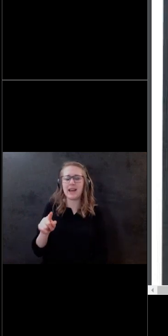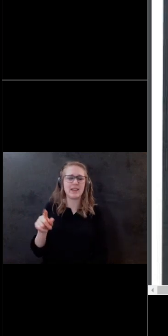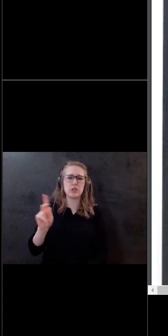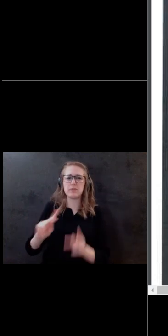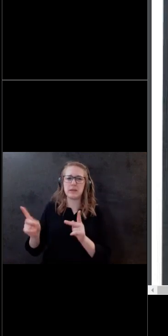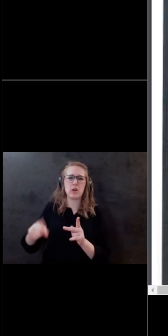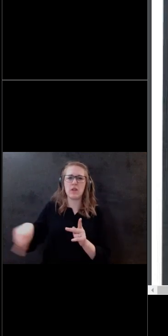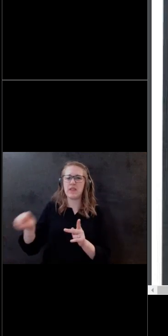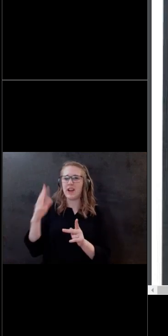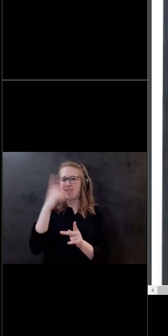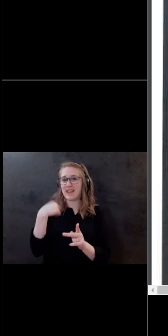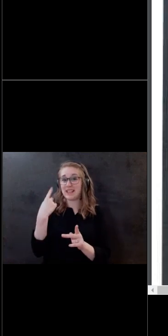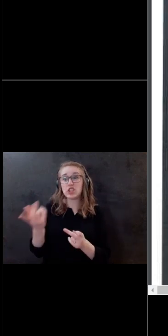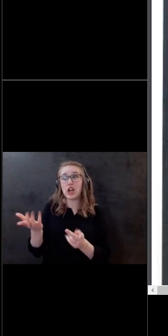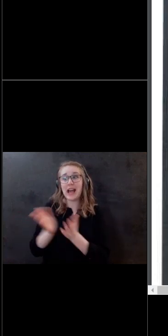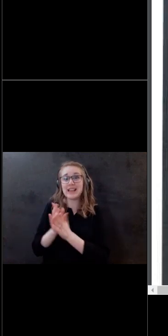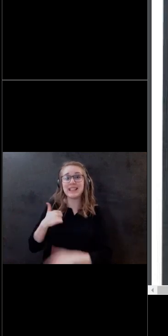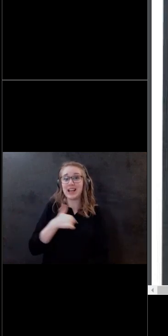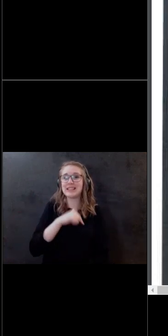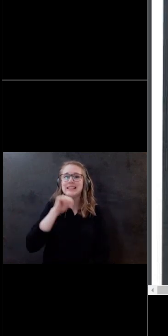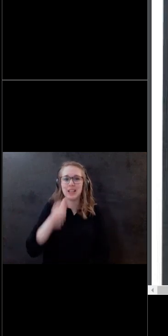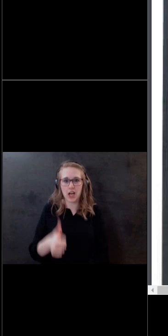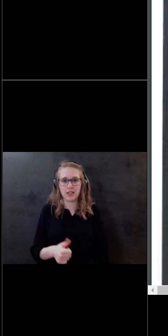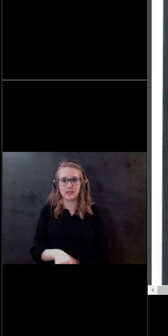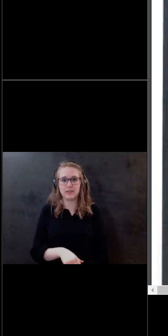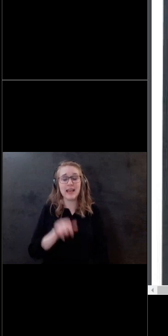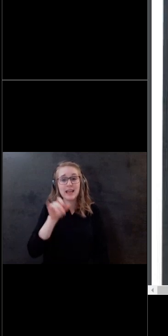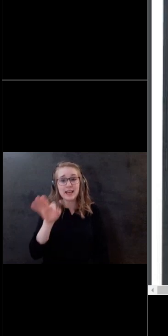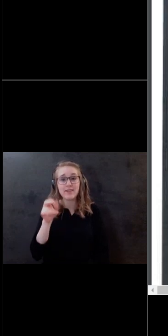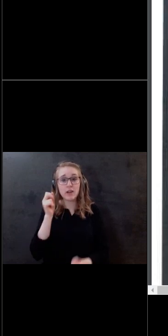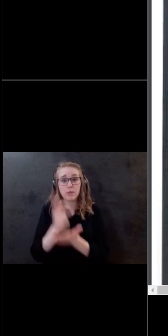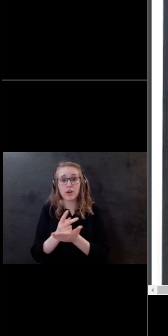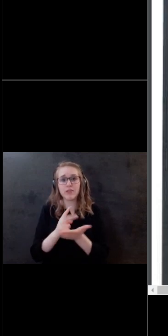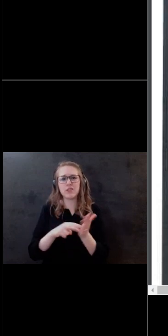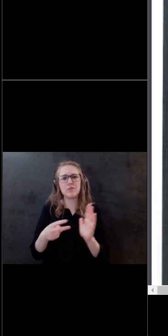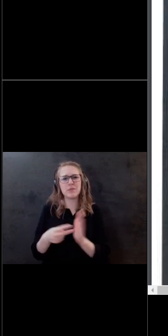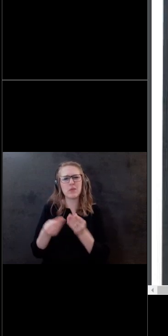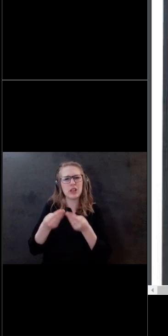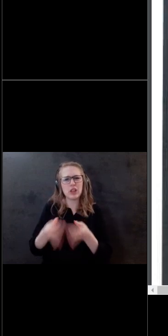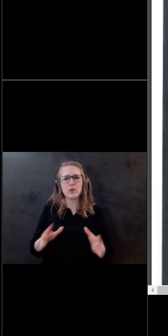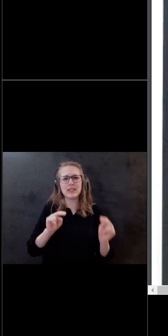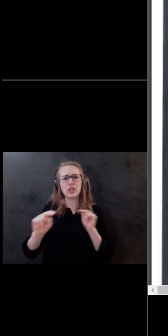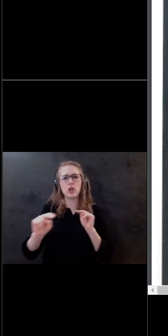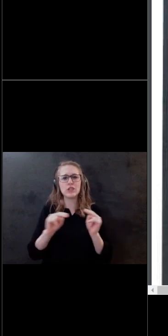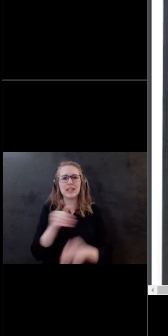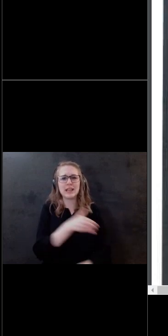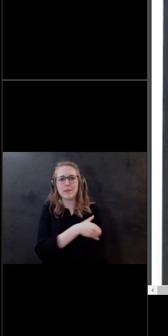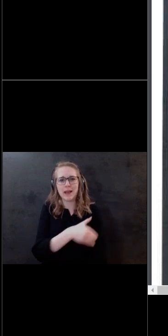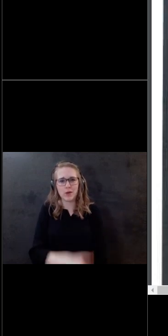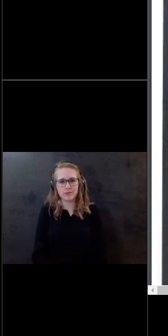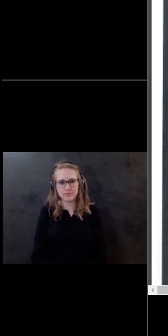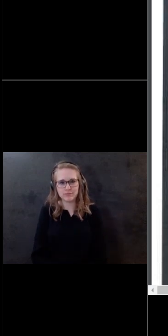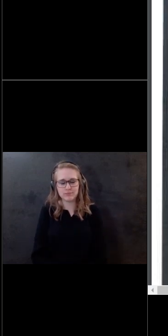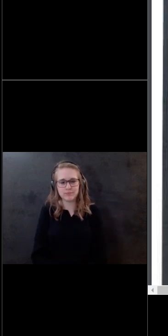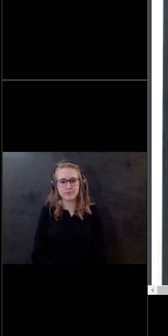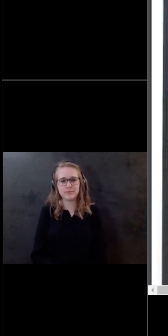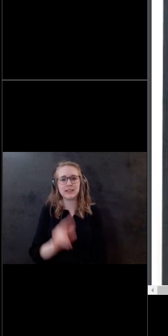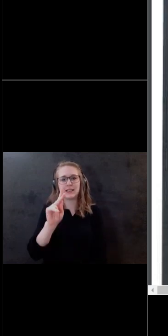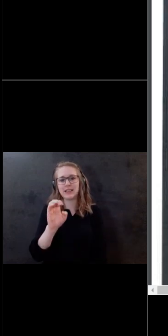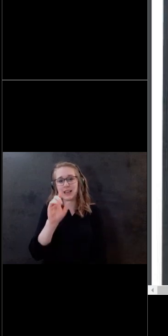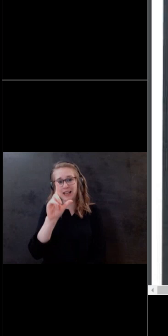us not to. And when we approve this, or if this gets approved, then we lose that negotiating power. Board Member Kelly, you